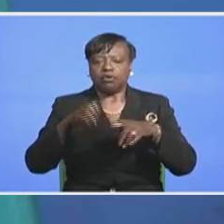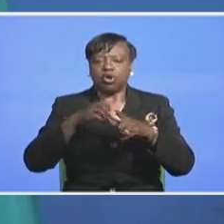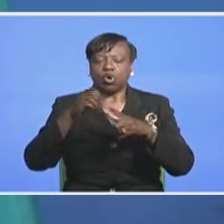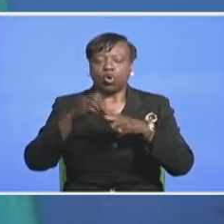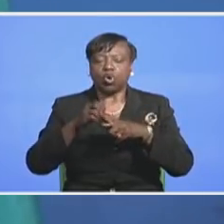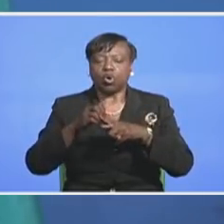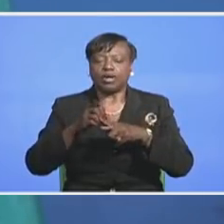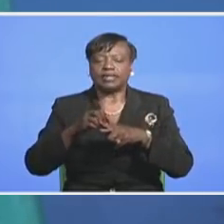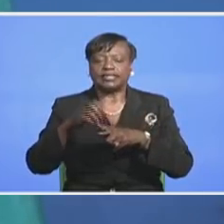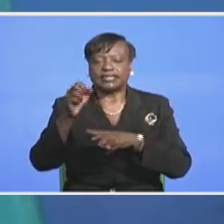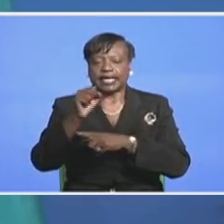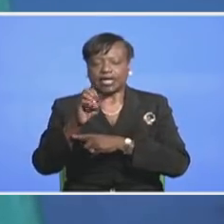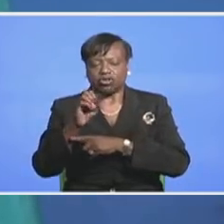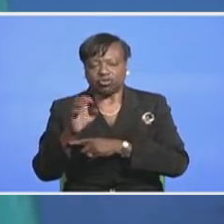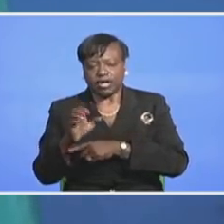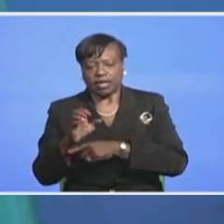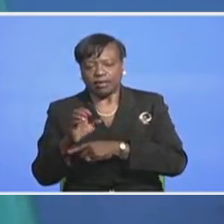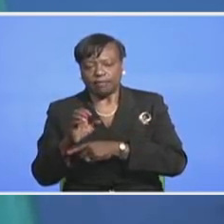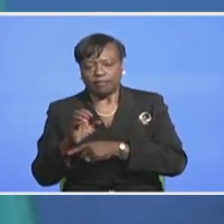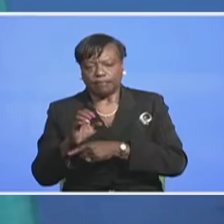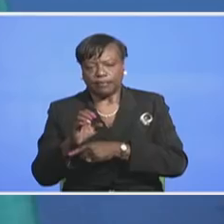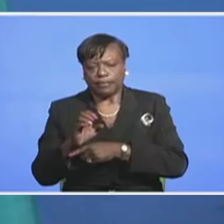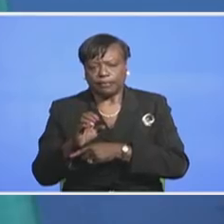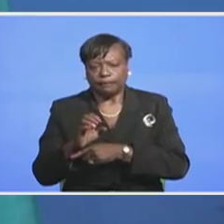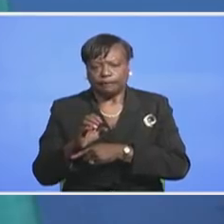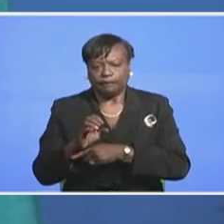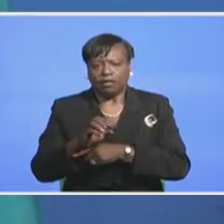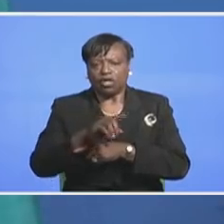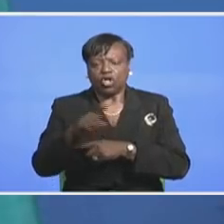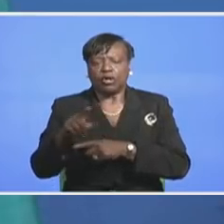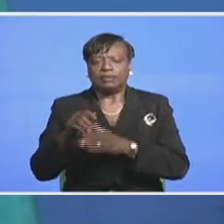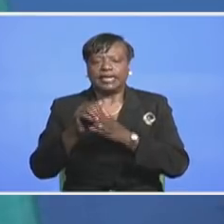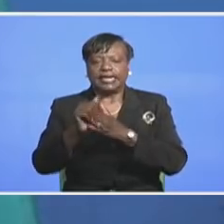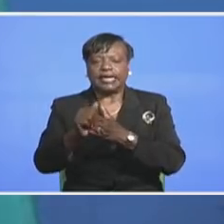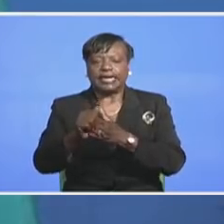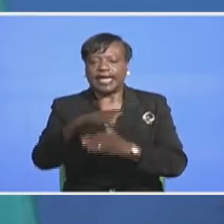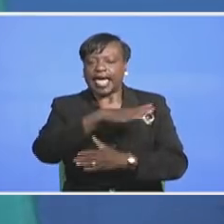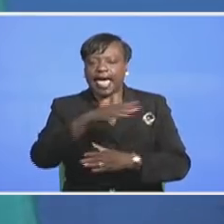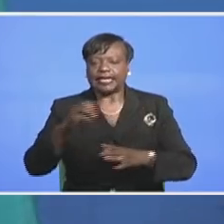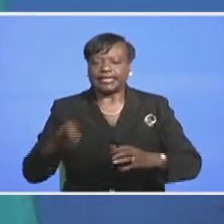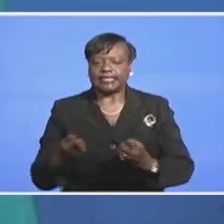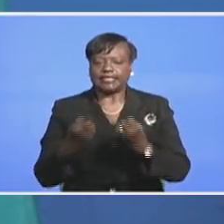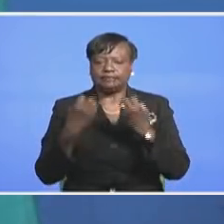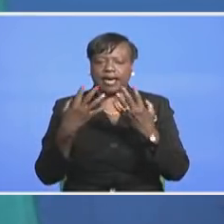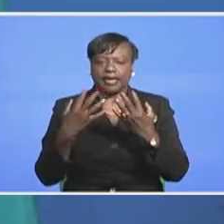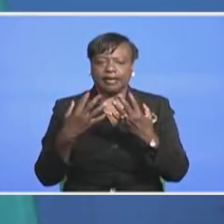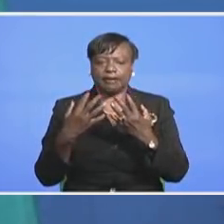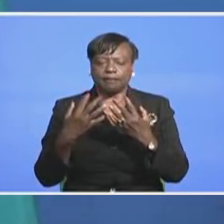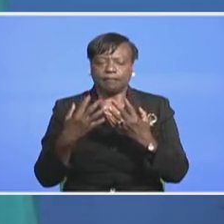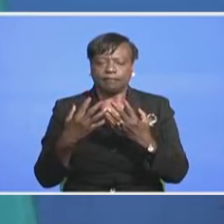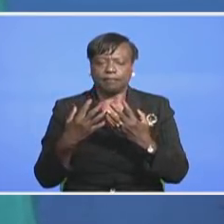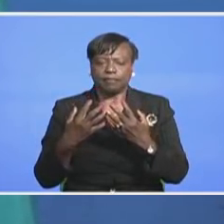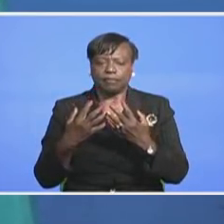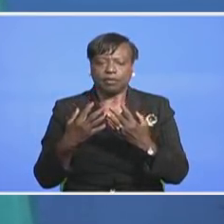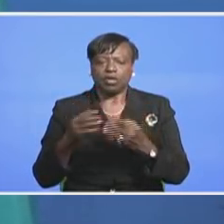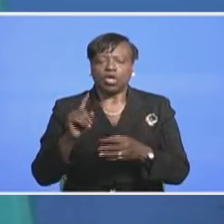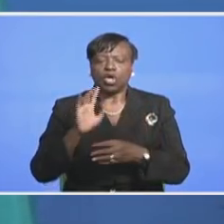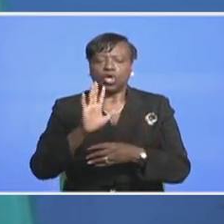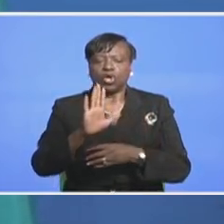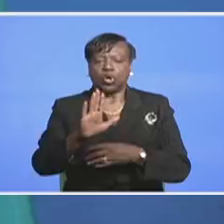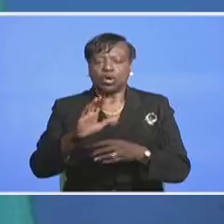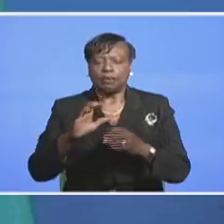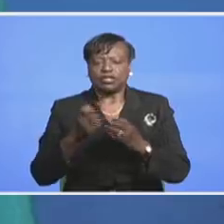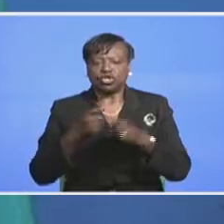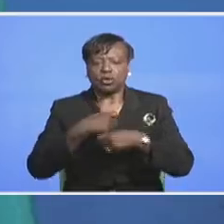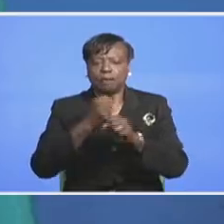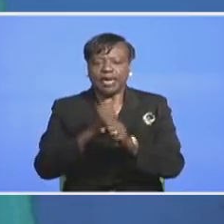secondary. You've committed to lead and to inspire. You are being commissioned and entrusted to